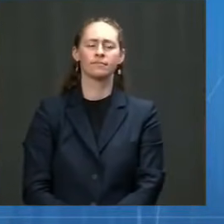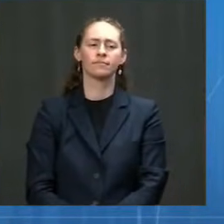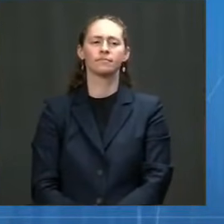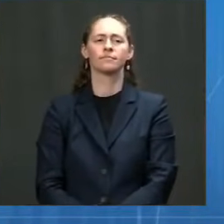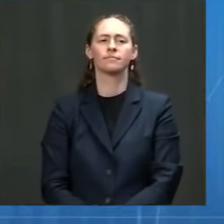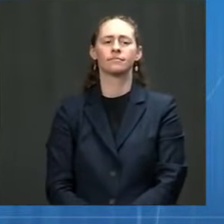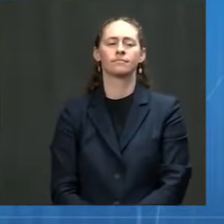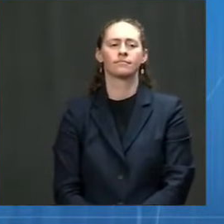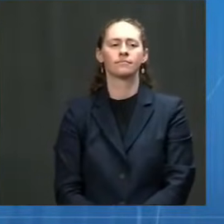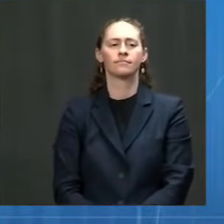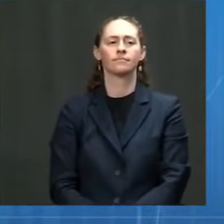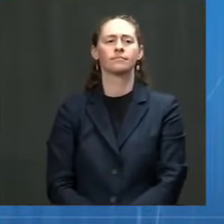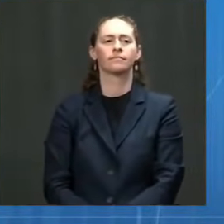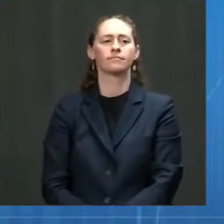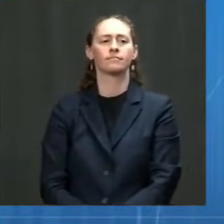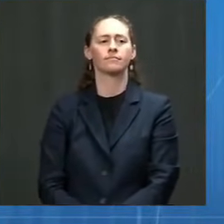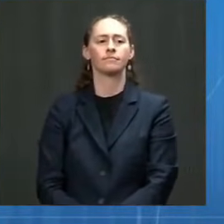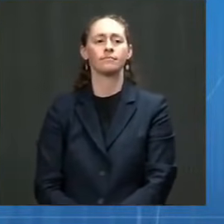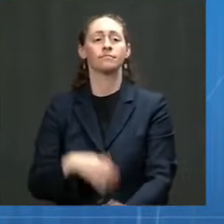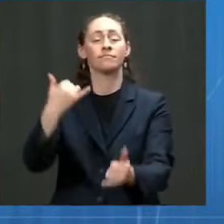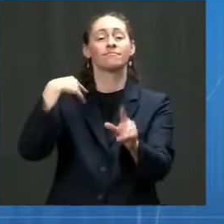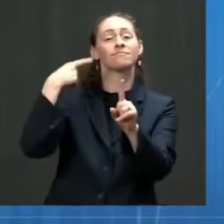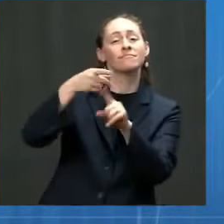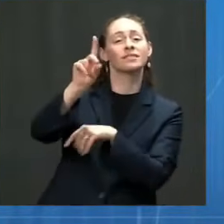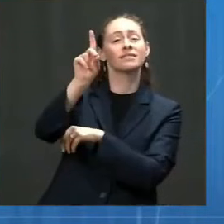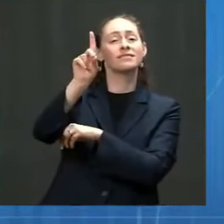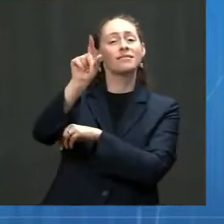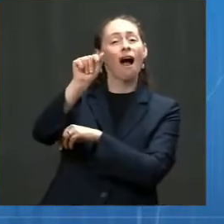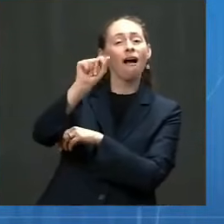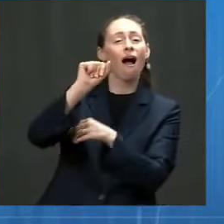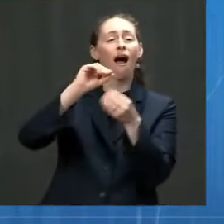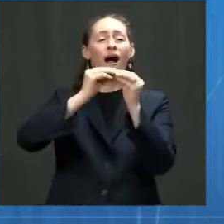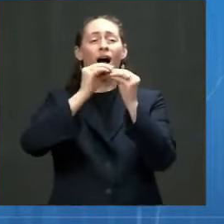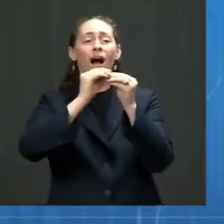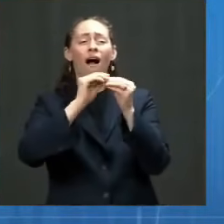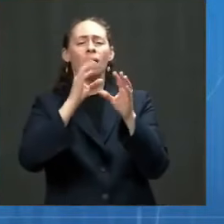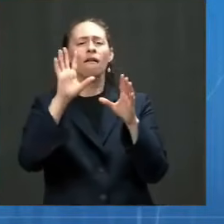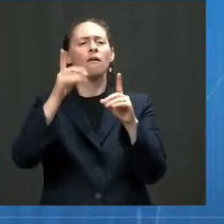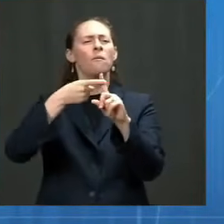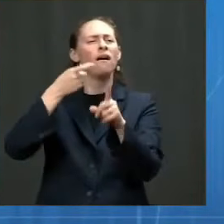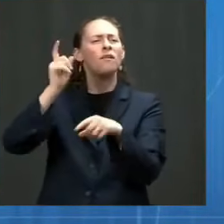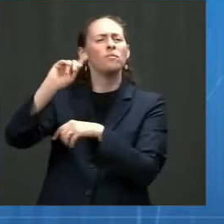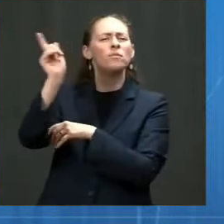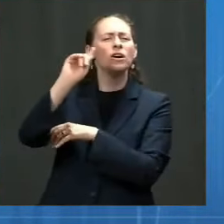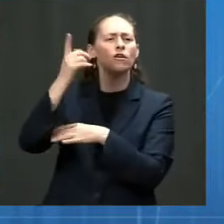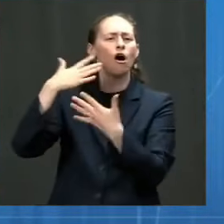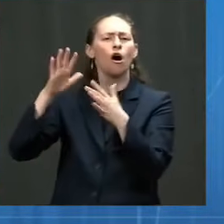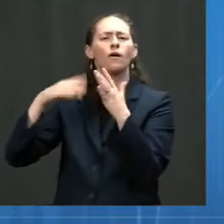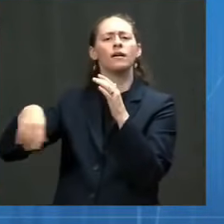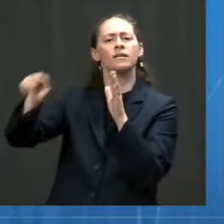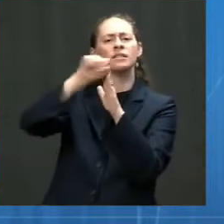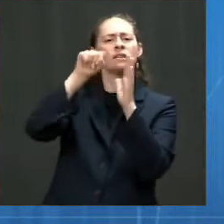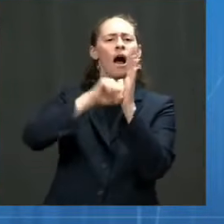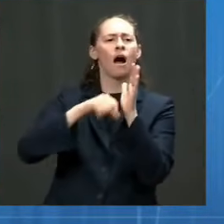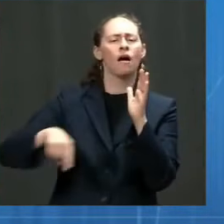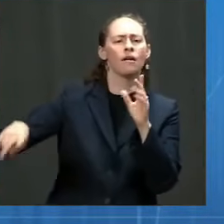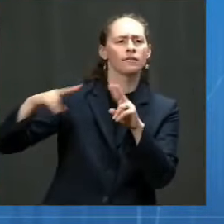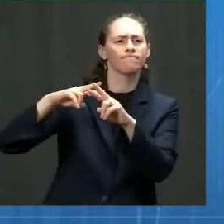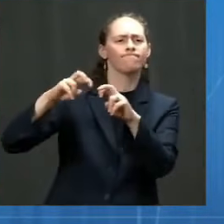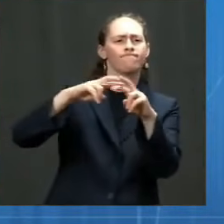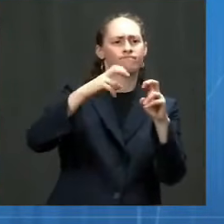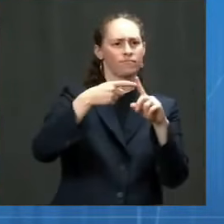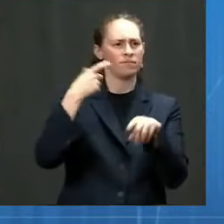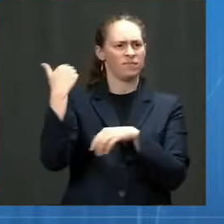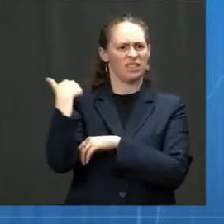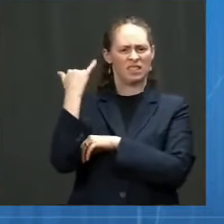Caitlin. So those data were data that were from analyses in several states from January through June and